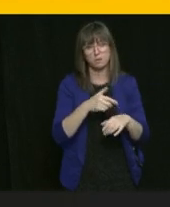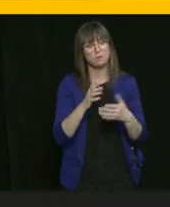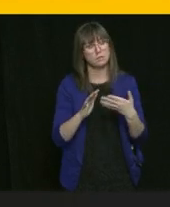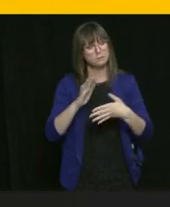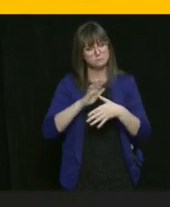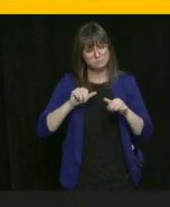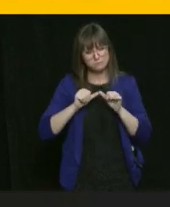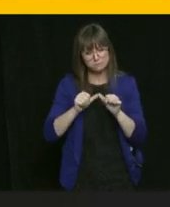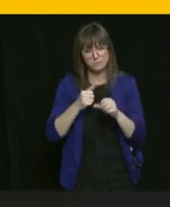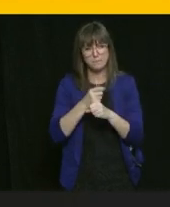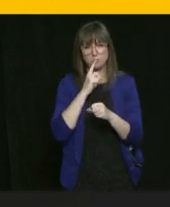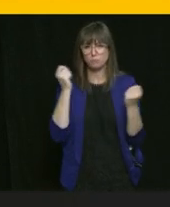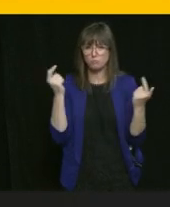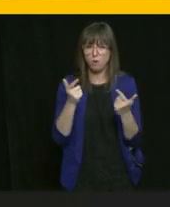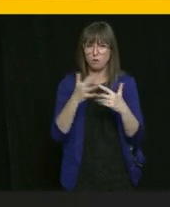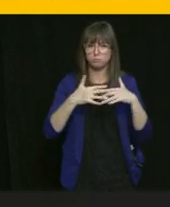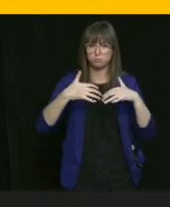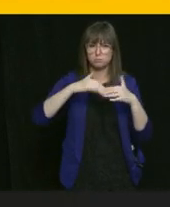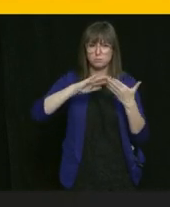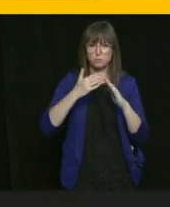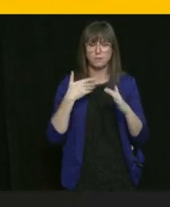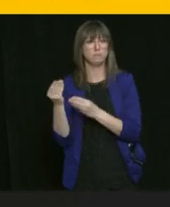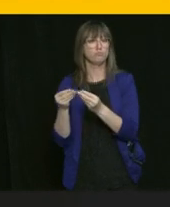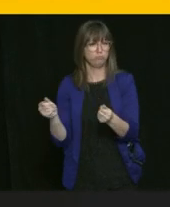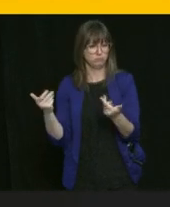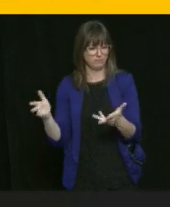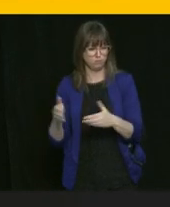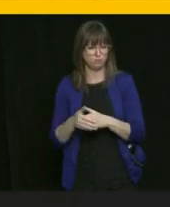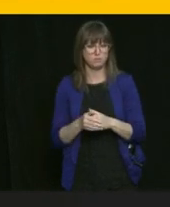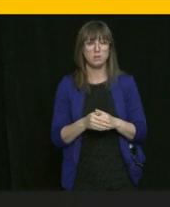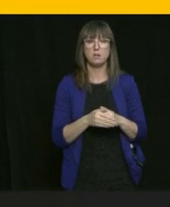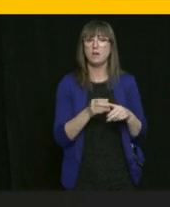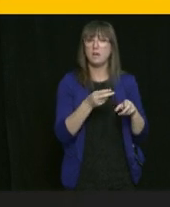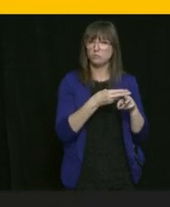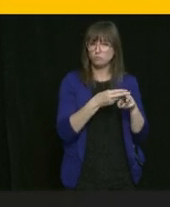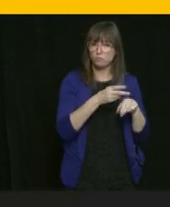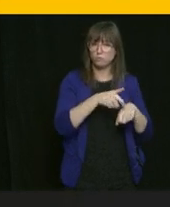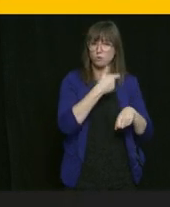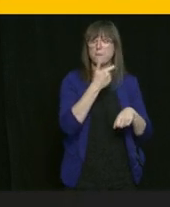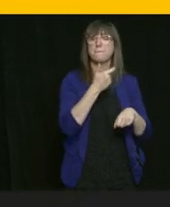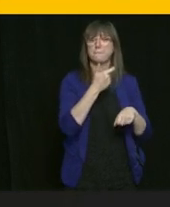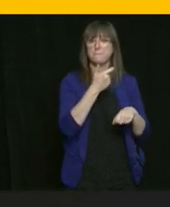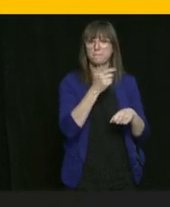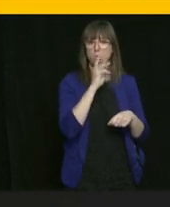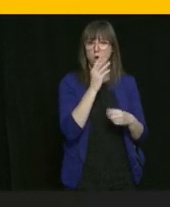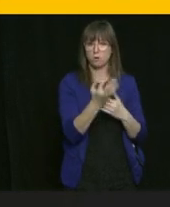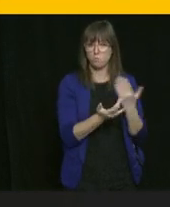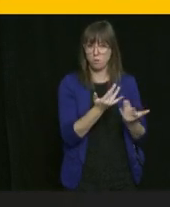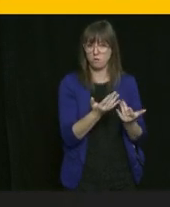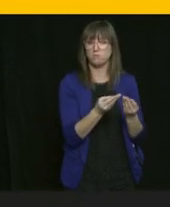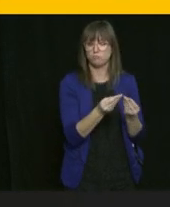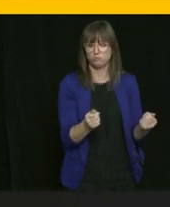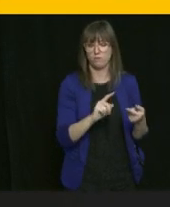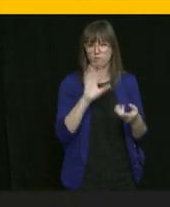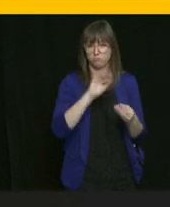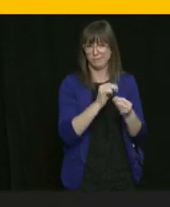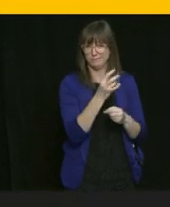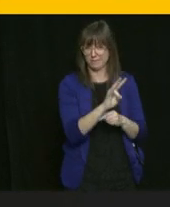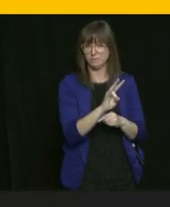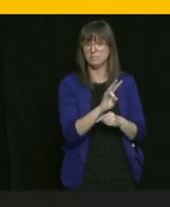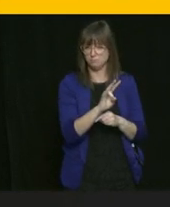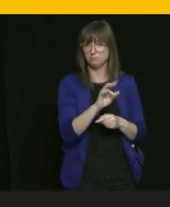and reliable drinking water. Miigwech, Nakumik, water advisories from becoming long-term. Canada won't stop until all First Nations